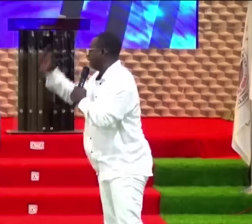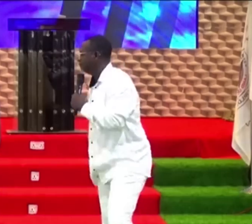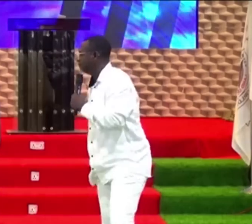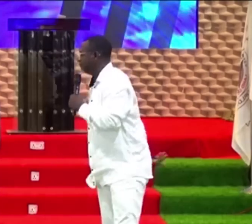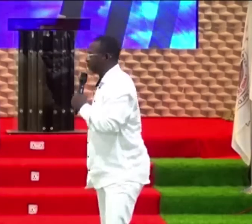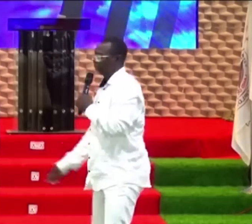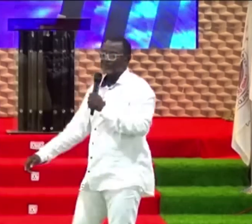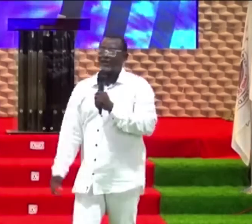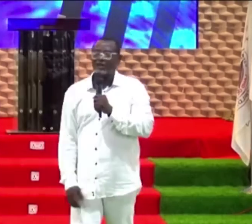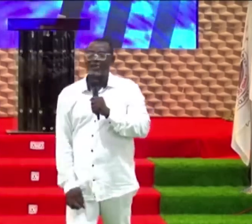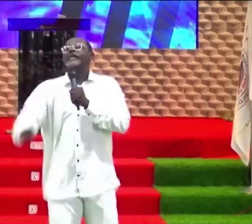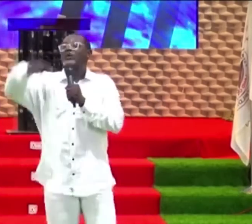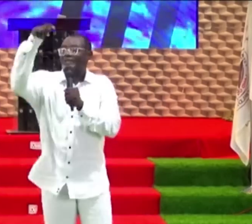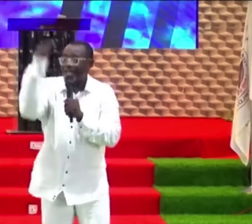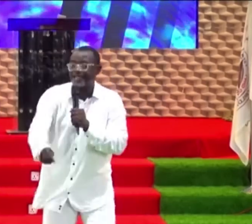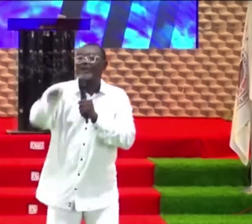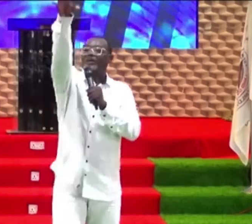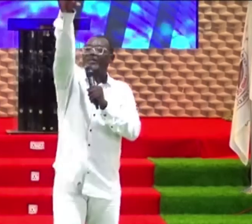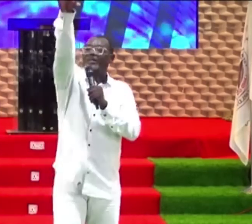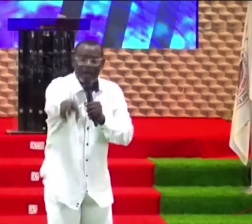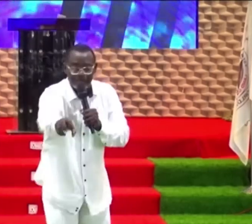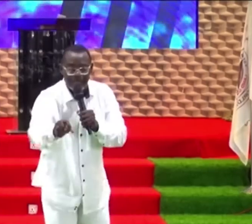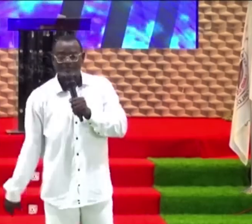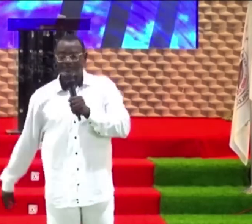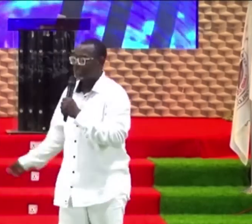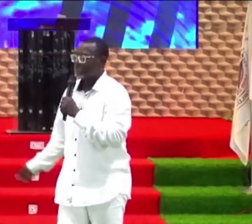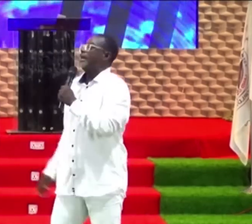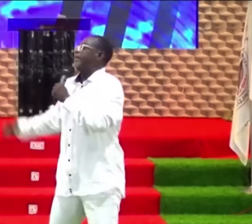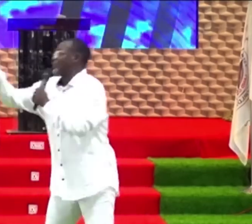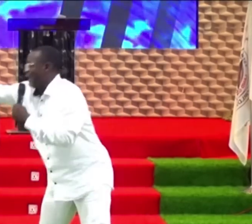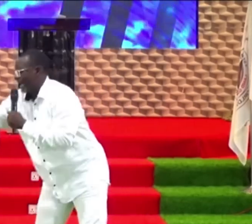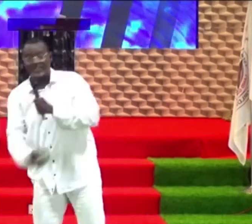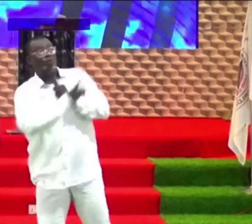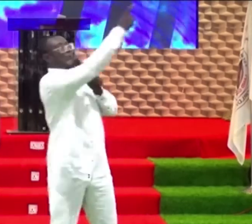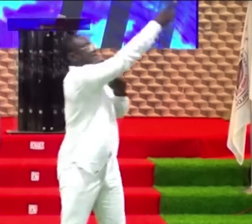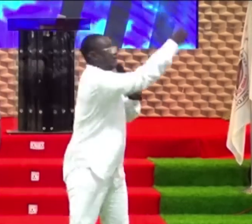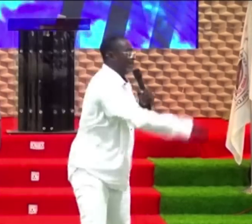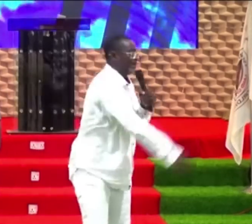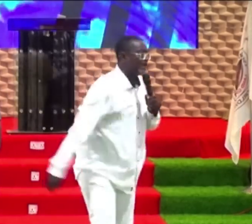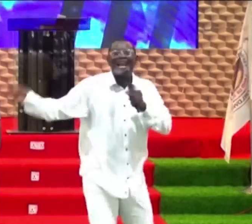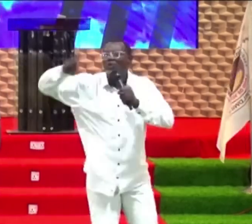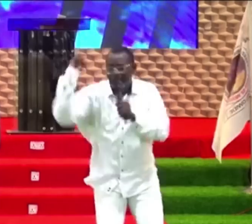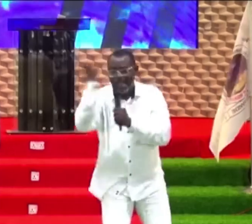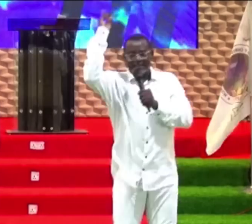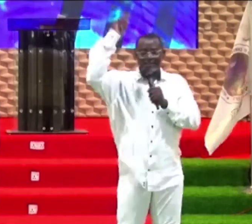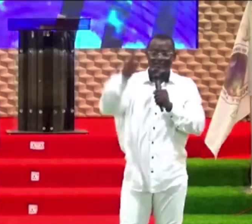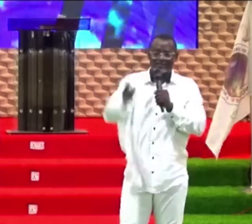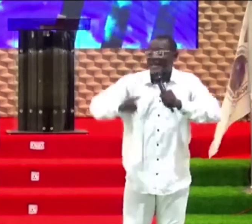ni ninu taxi orisa won wa nbe ni toilet won gbe sibe